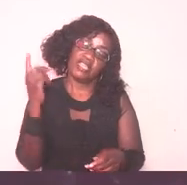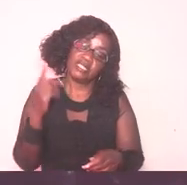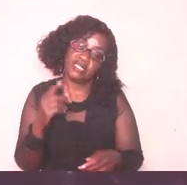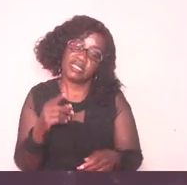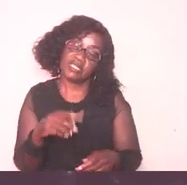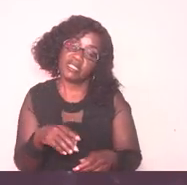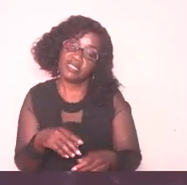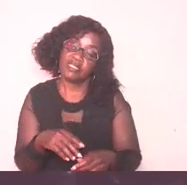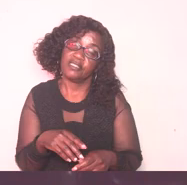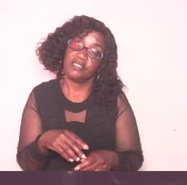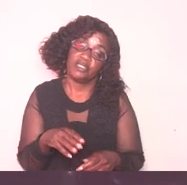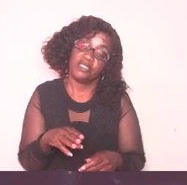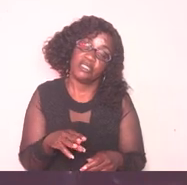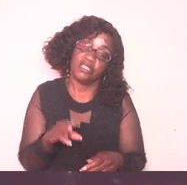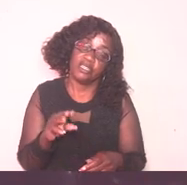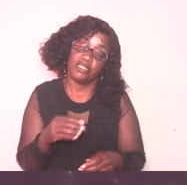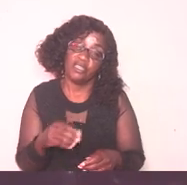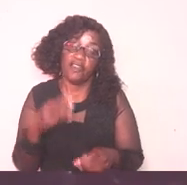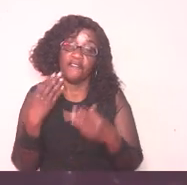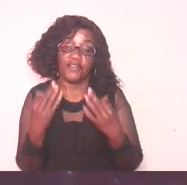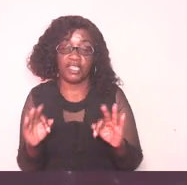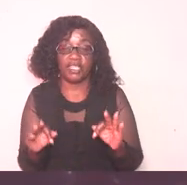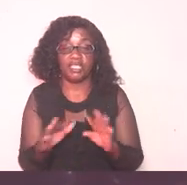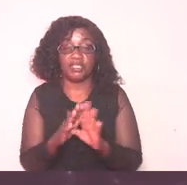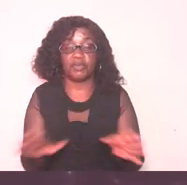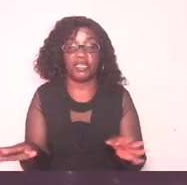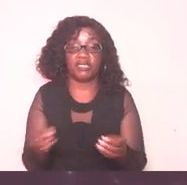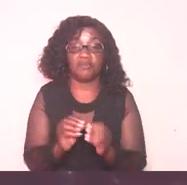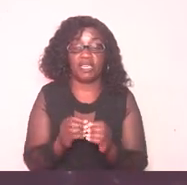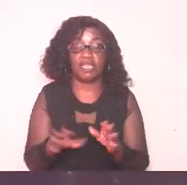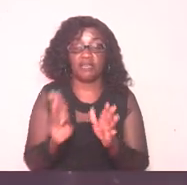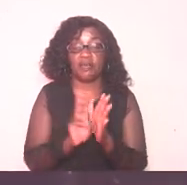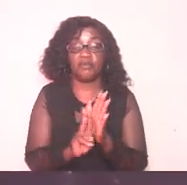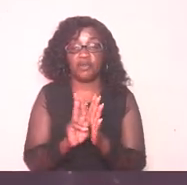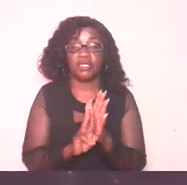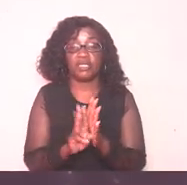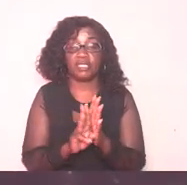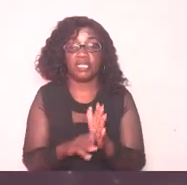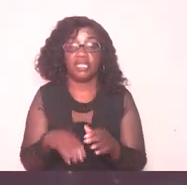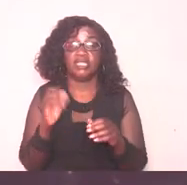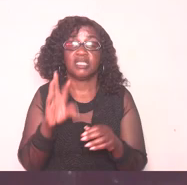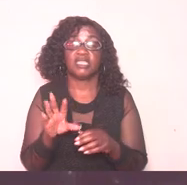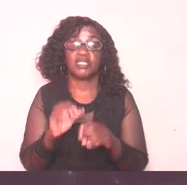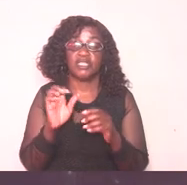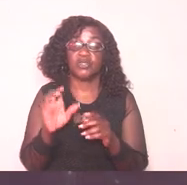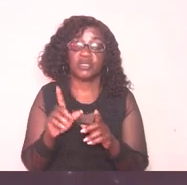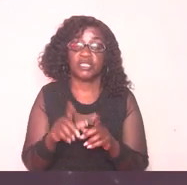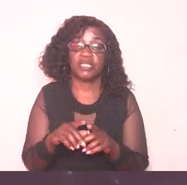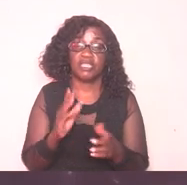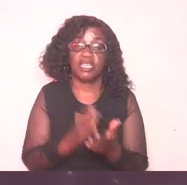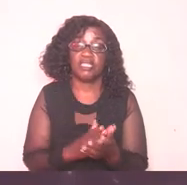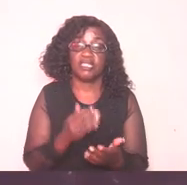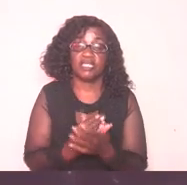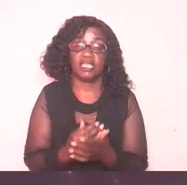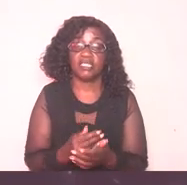that exists by allowing things to exist within the free space and then creating policies like comprehensive sexual education at a young age, and then